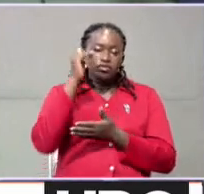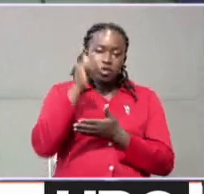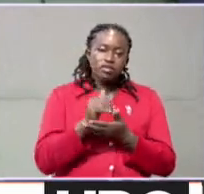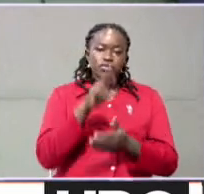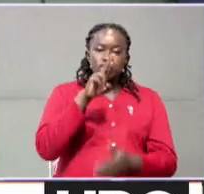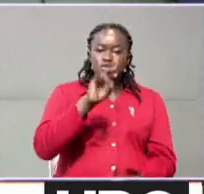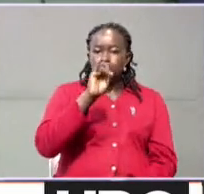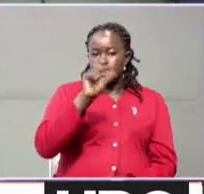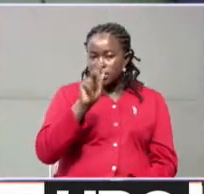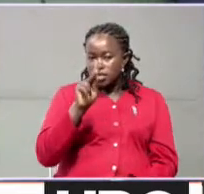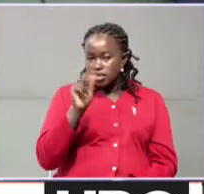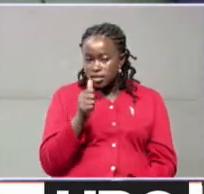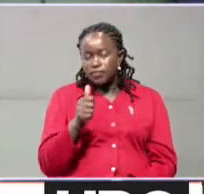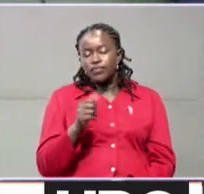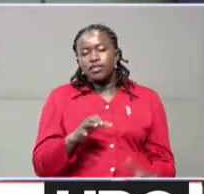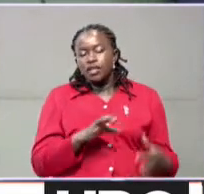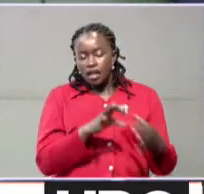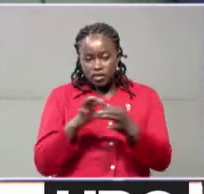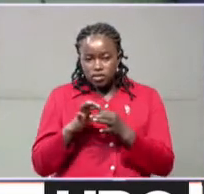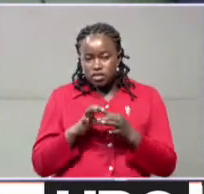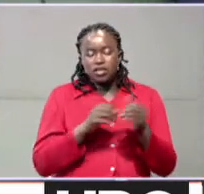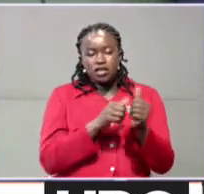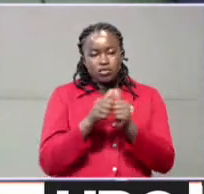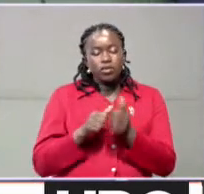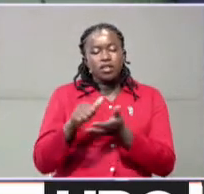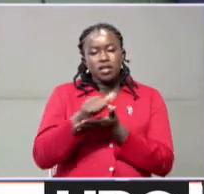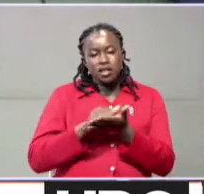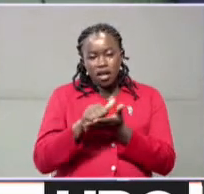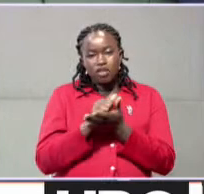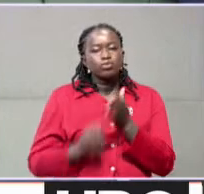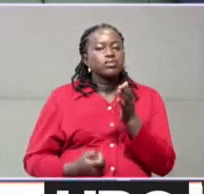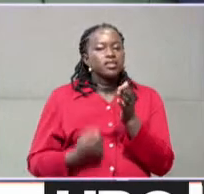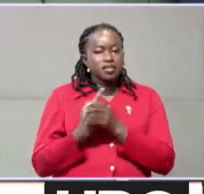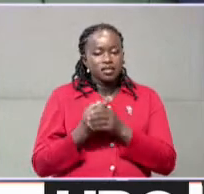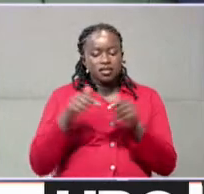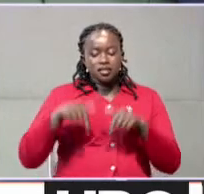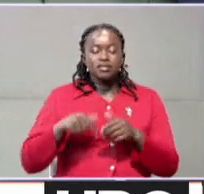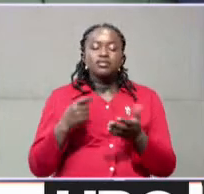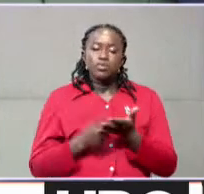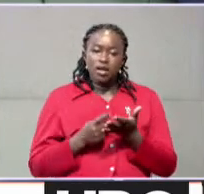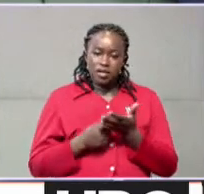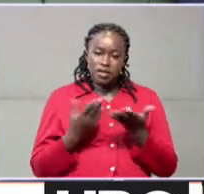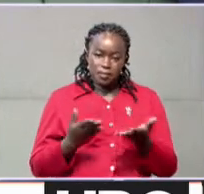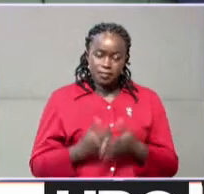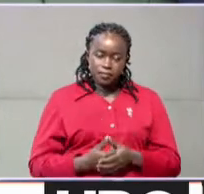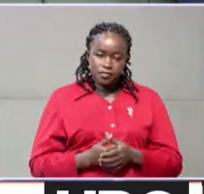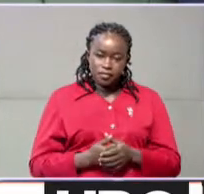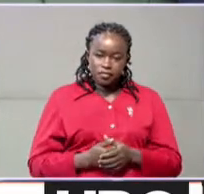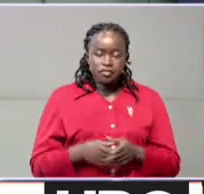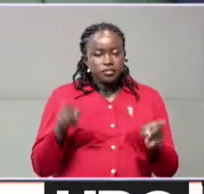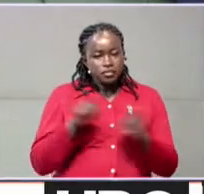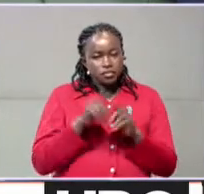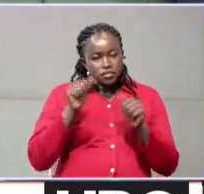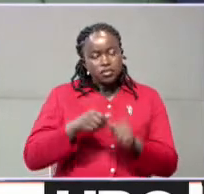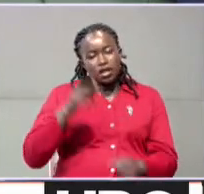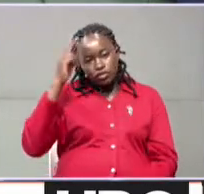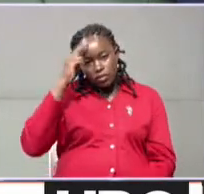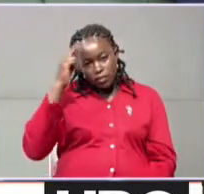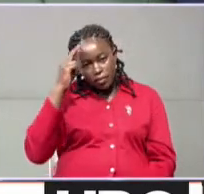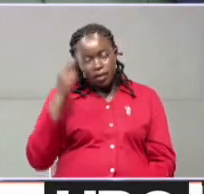associated with natural disasters in uganda you recall that uganda has